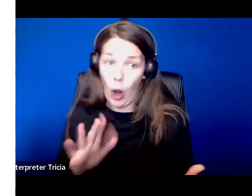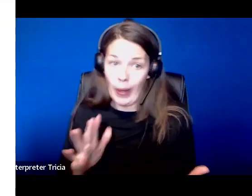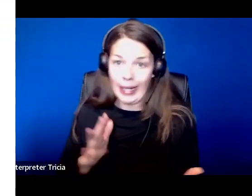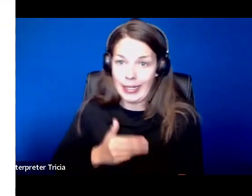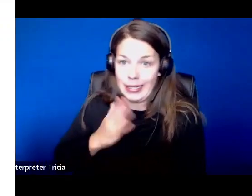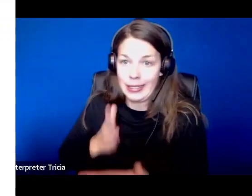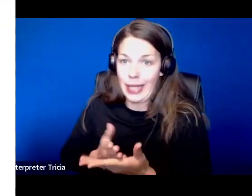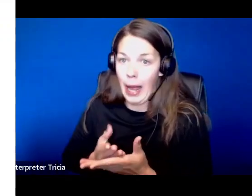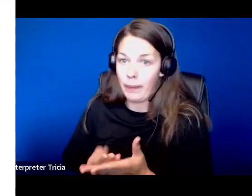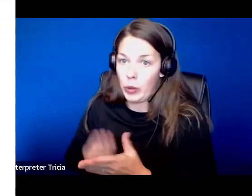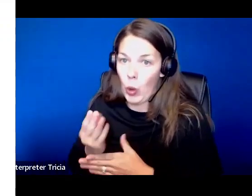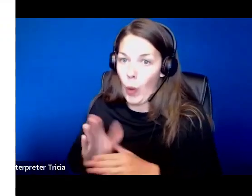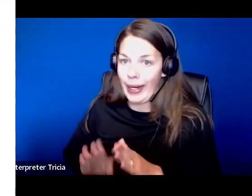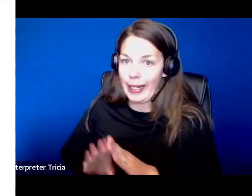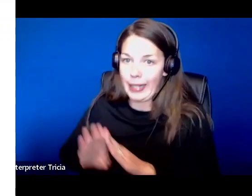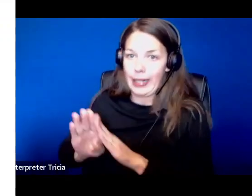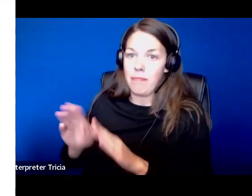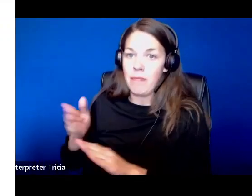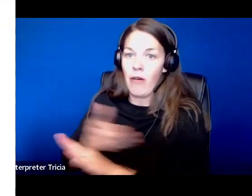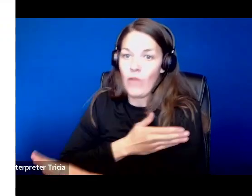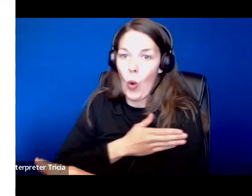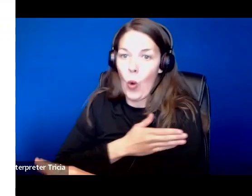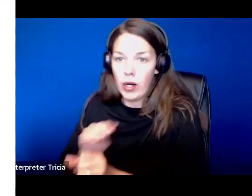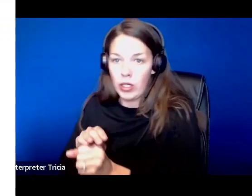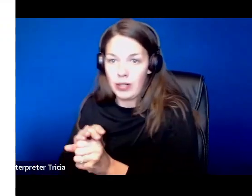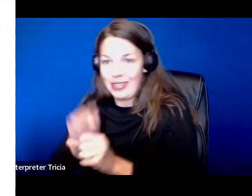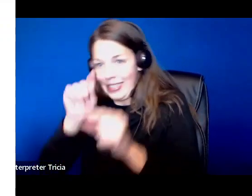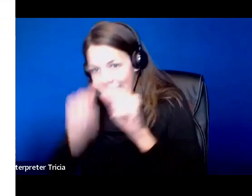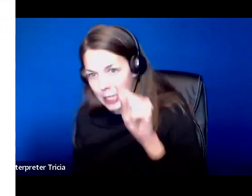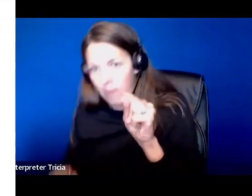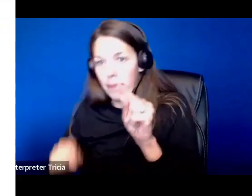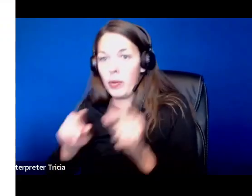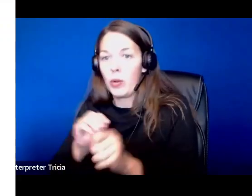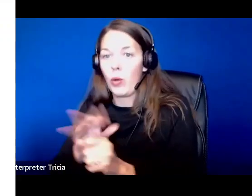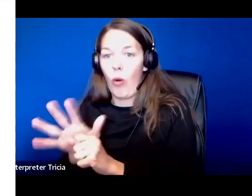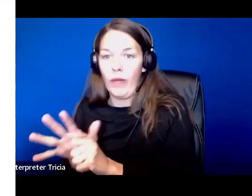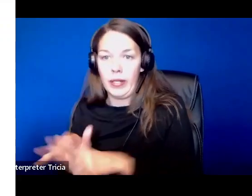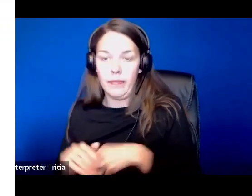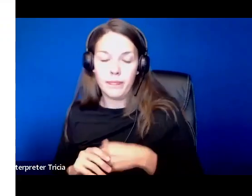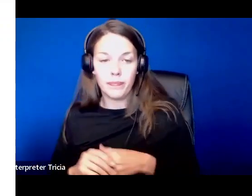Northeast Minnesota before that dip. All right, next slide.